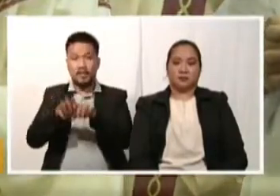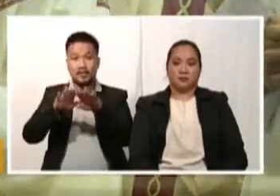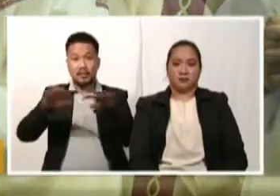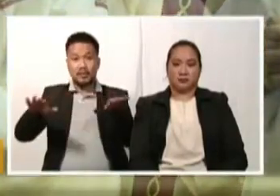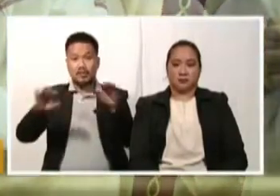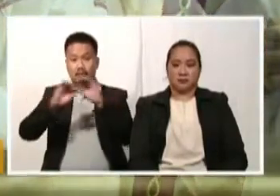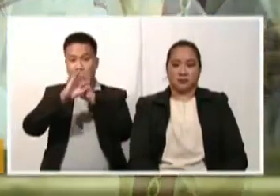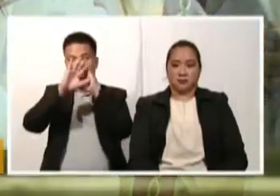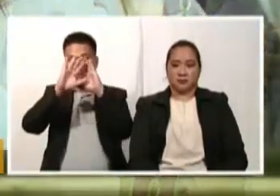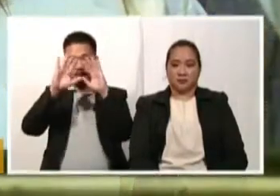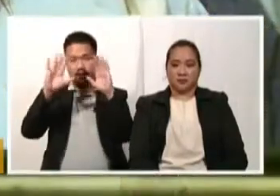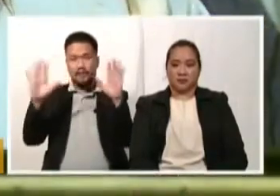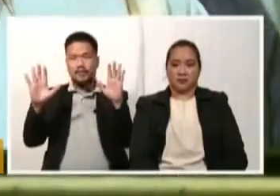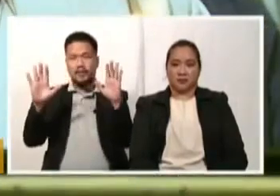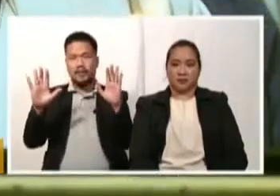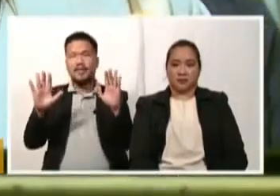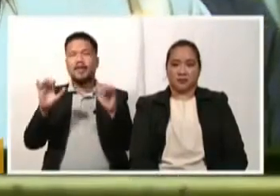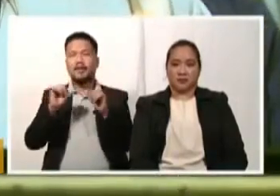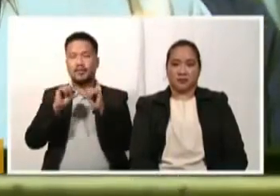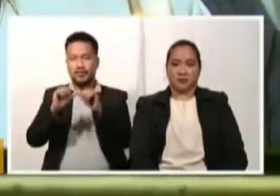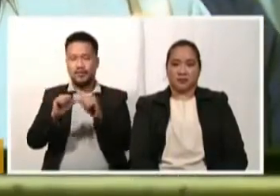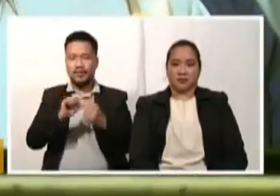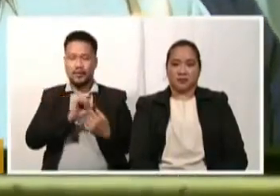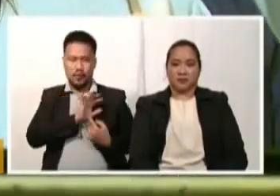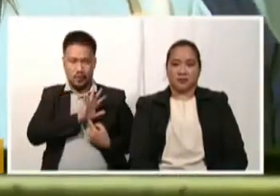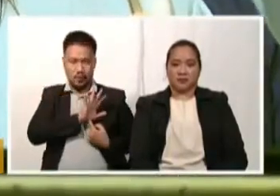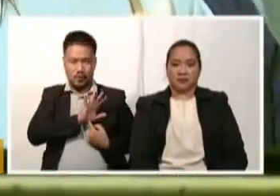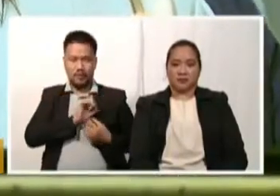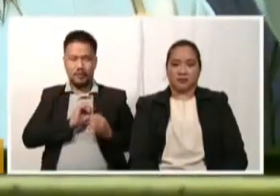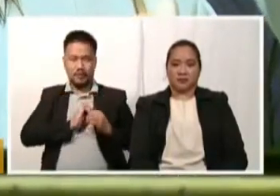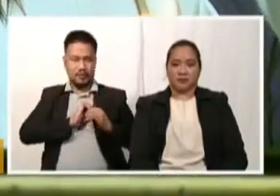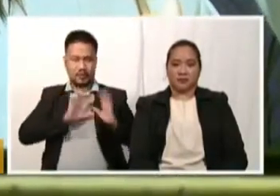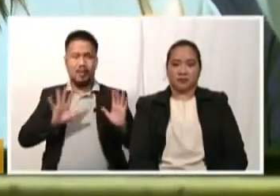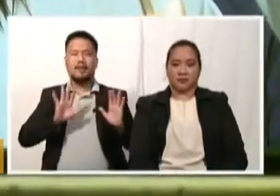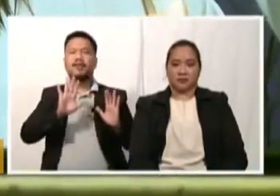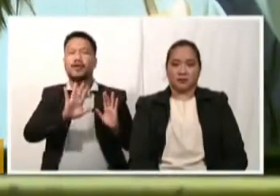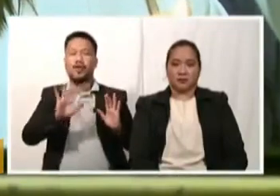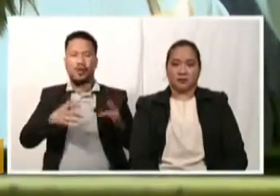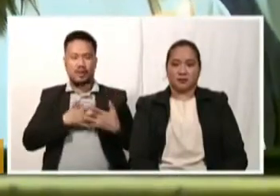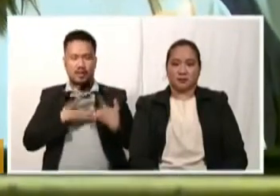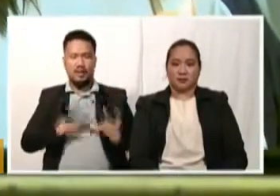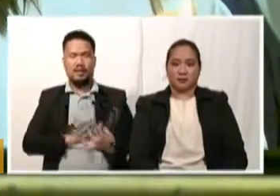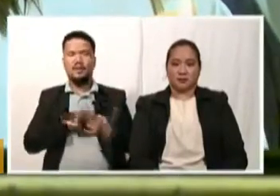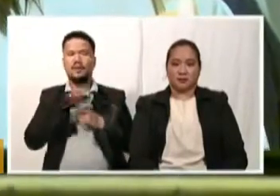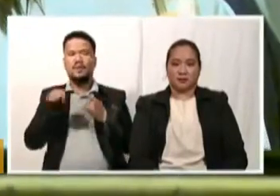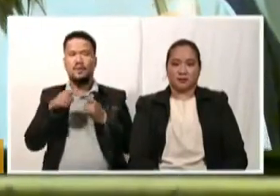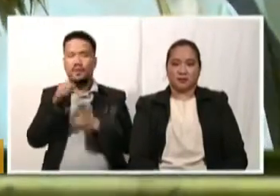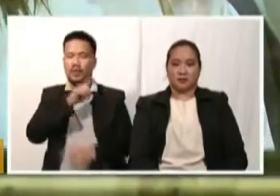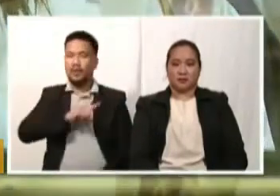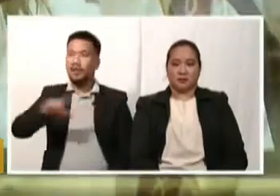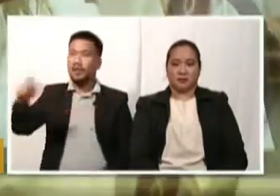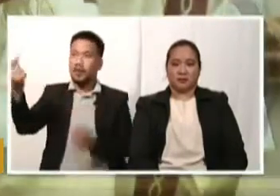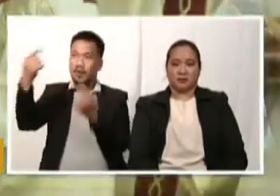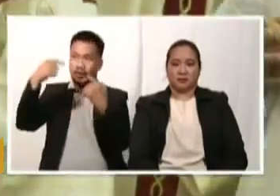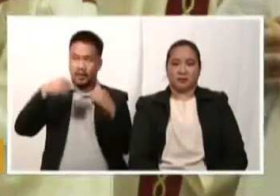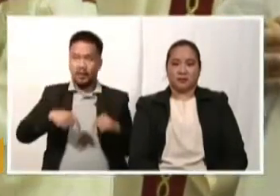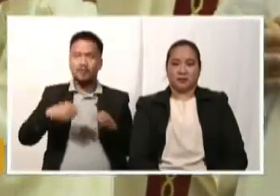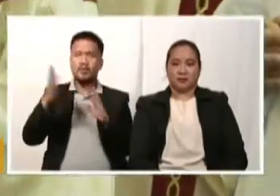the flame of faith alive in your hearts. When the Lord comes, may you go